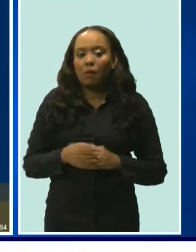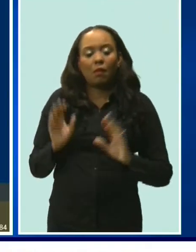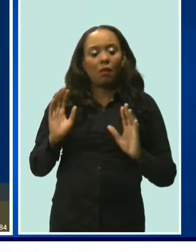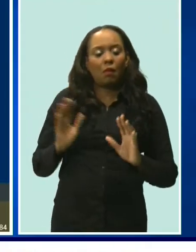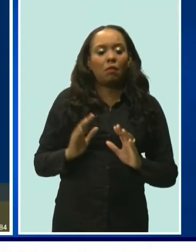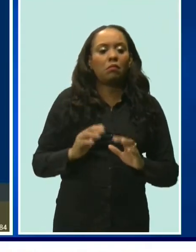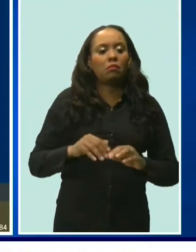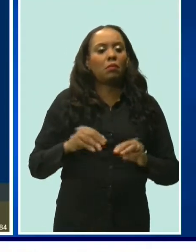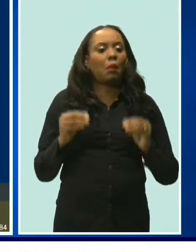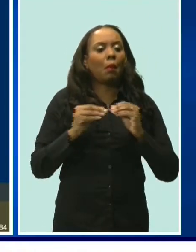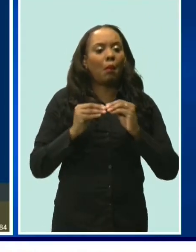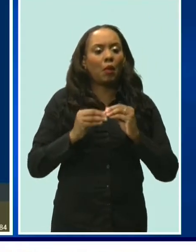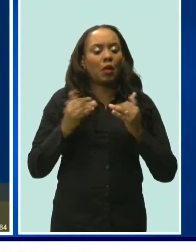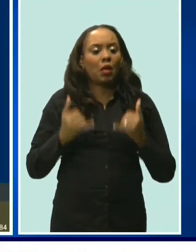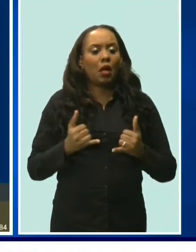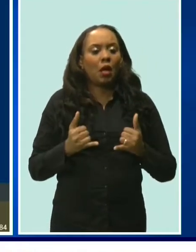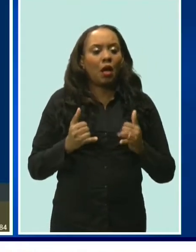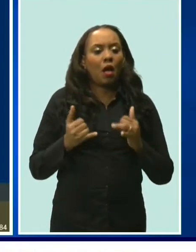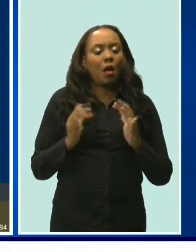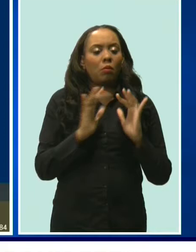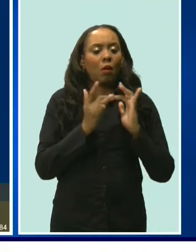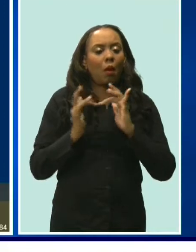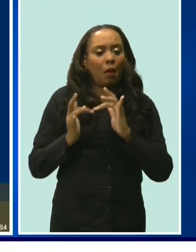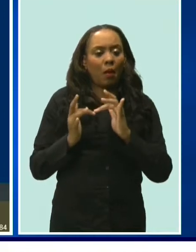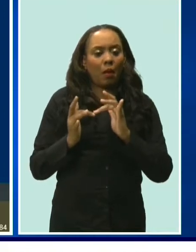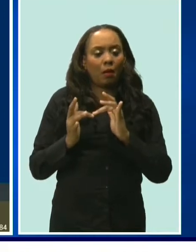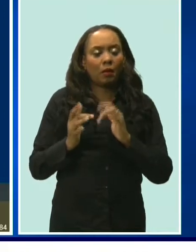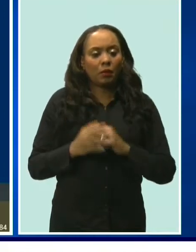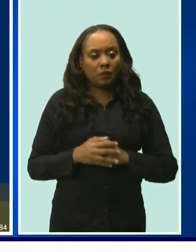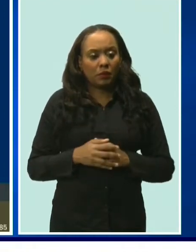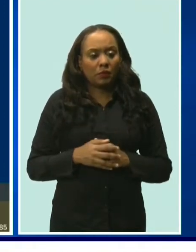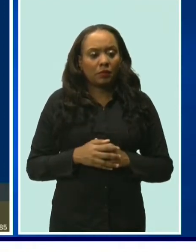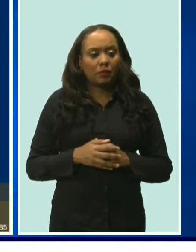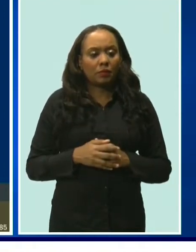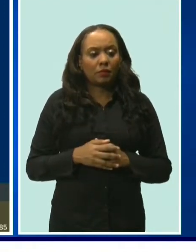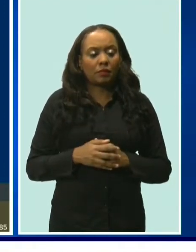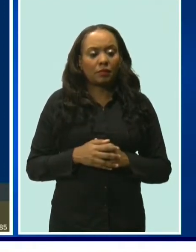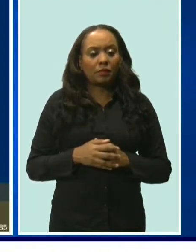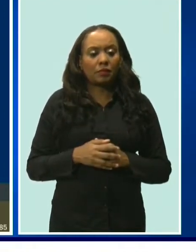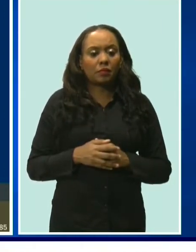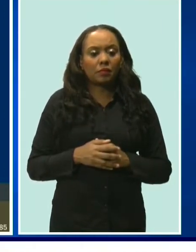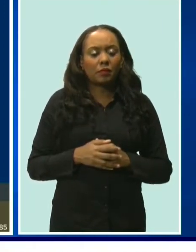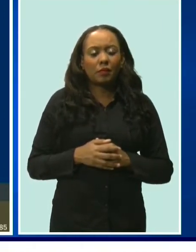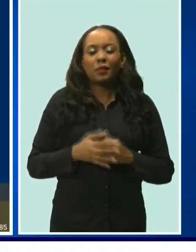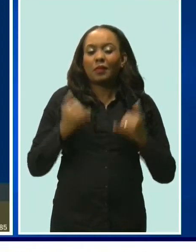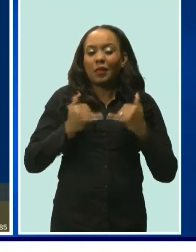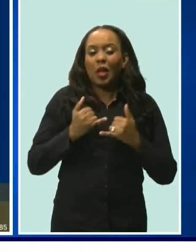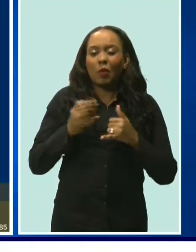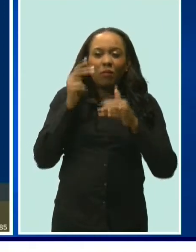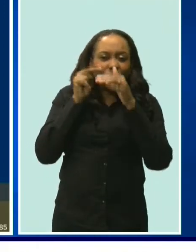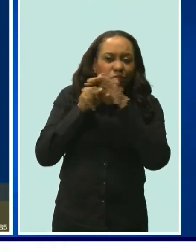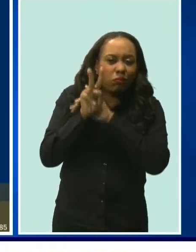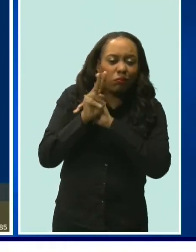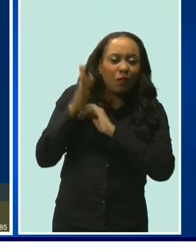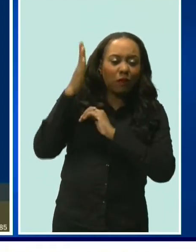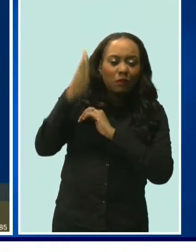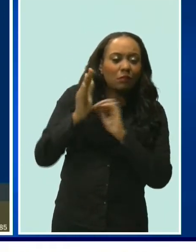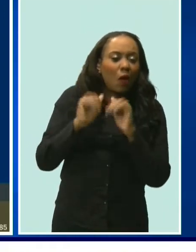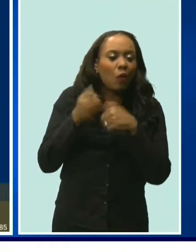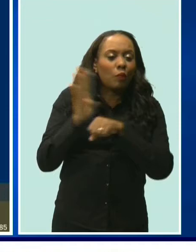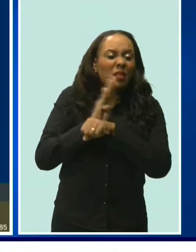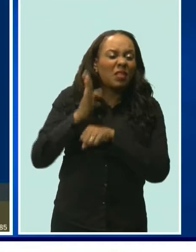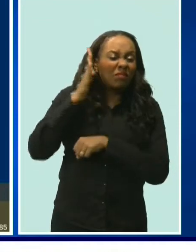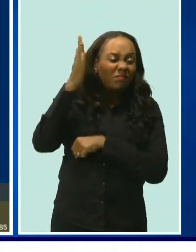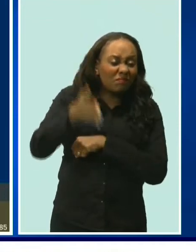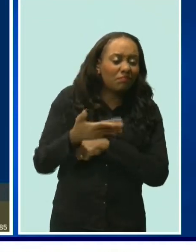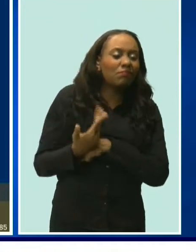payment instruments such as cash and checks. We have had a glimpse into the future how business and payments will